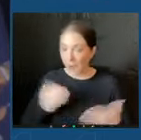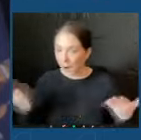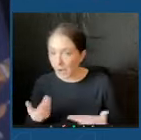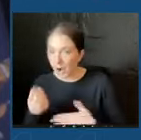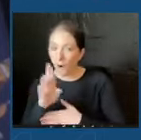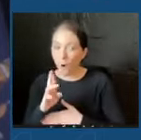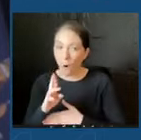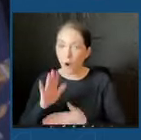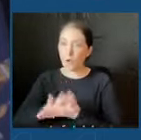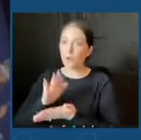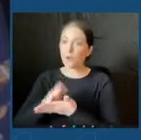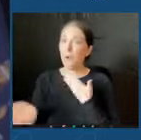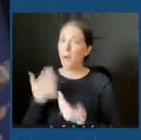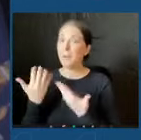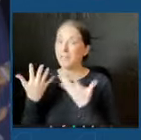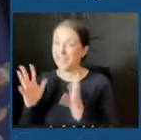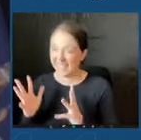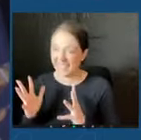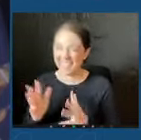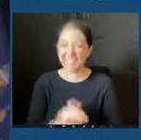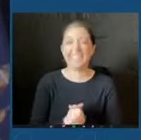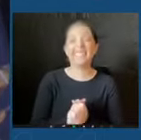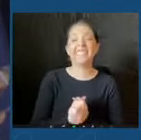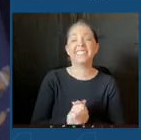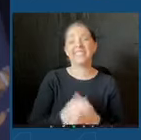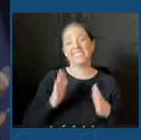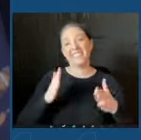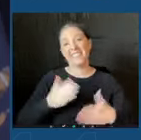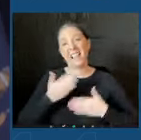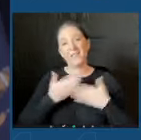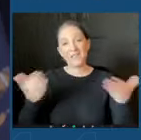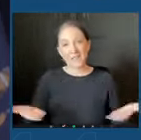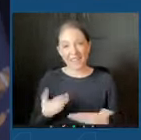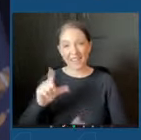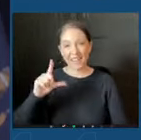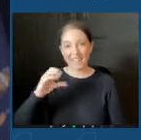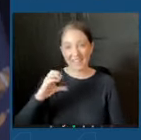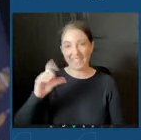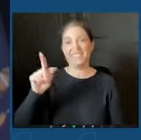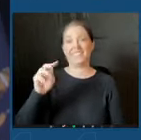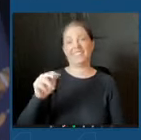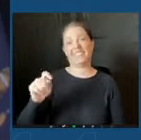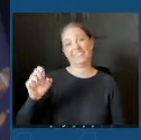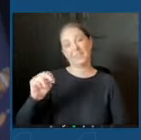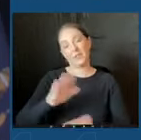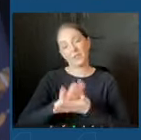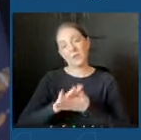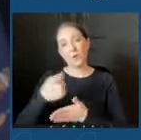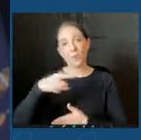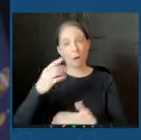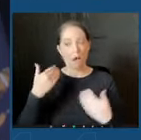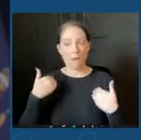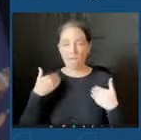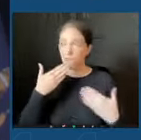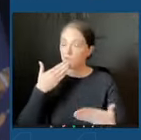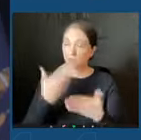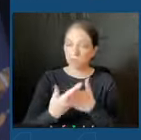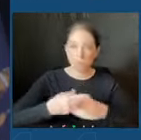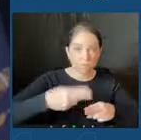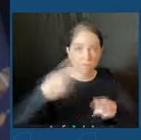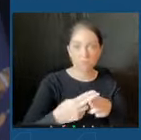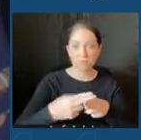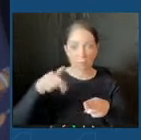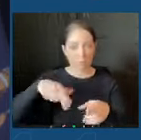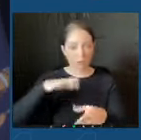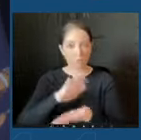honest about it. Great to be here at the Clinton School. You have an incredible reputation. You know that. People know that you're